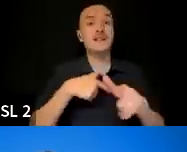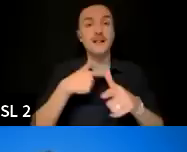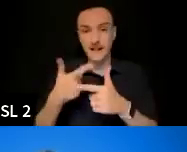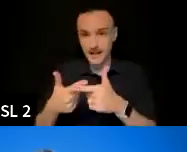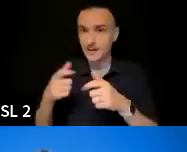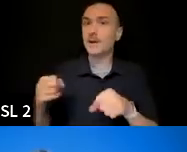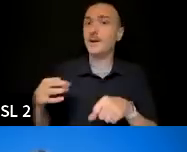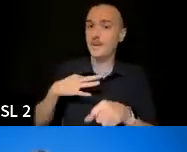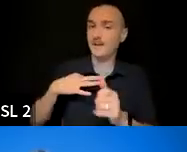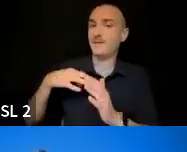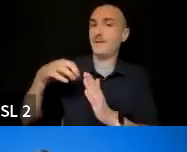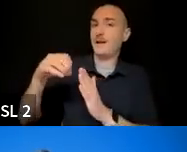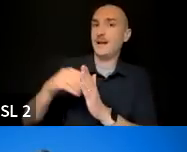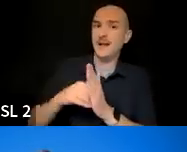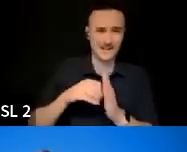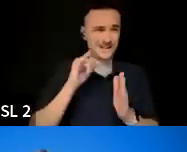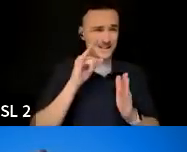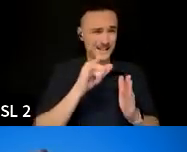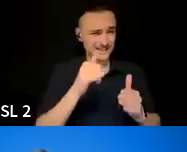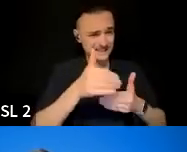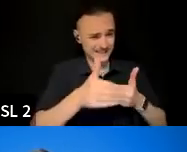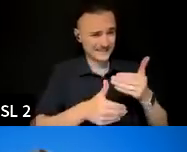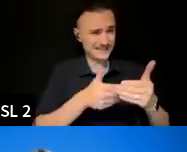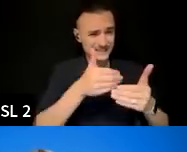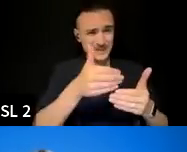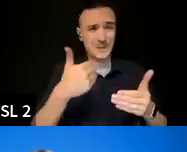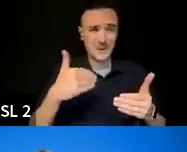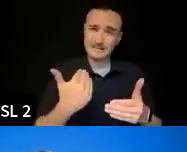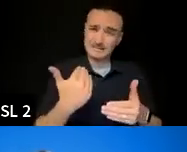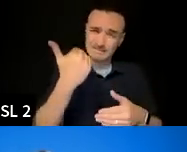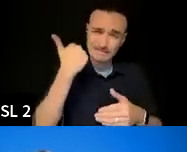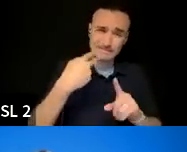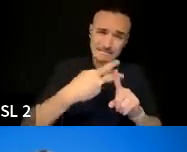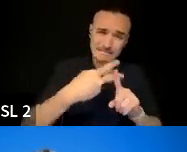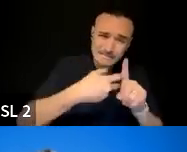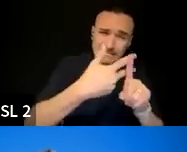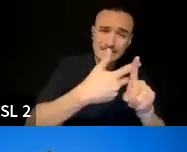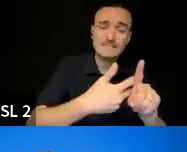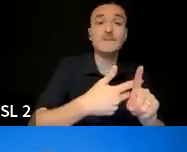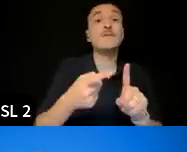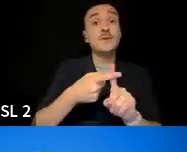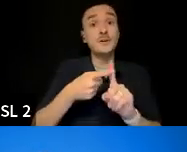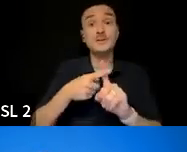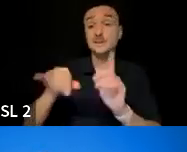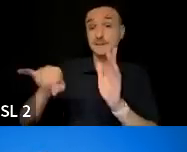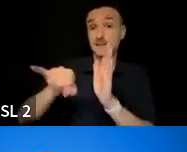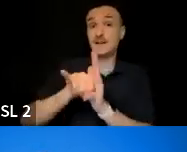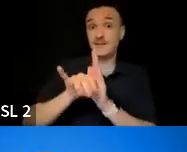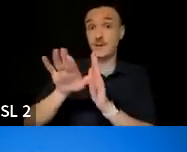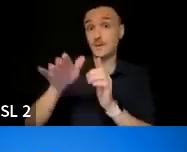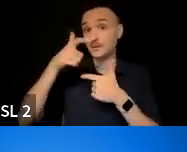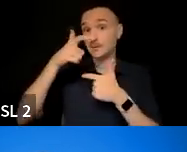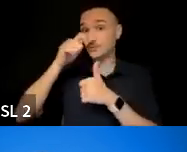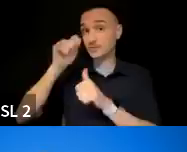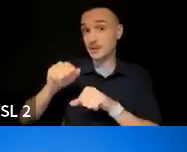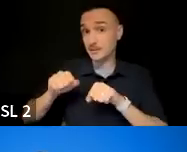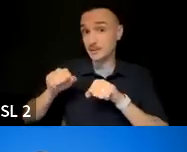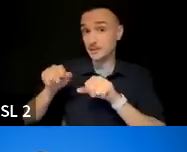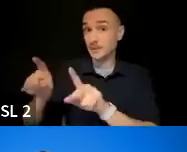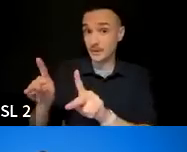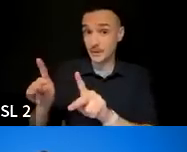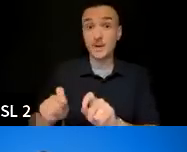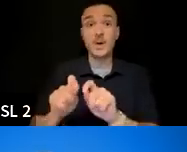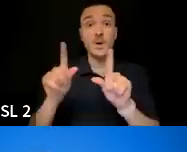application itself. You must identify a funding opportunity of interest, access that application, the application